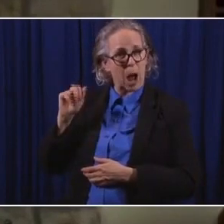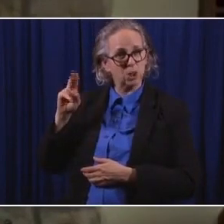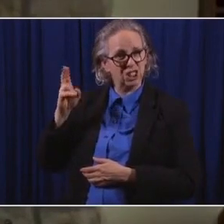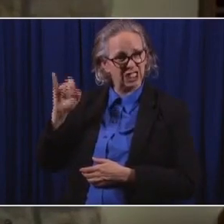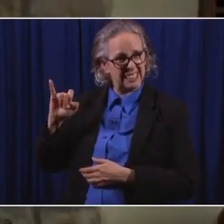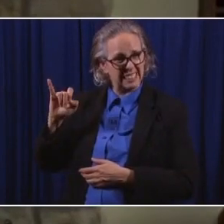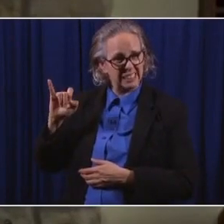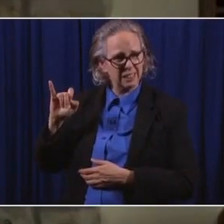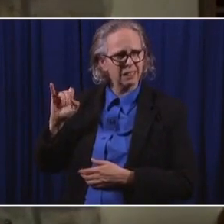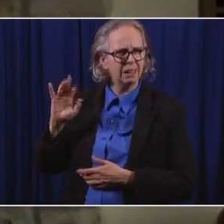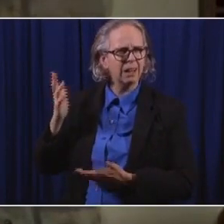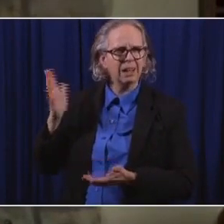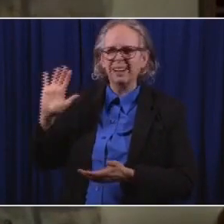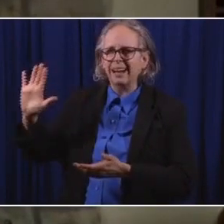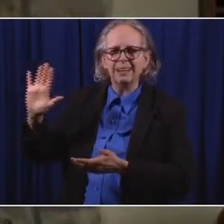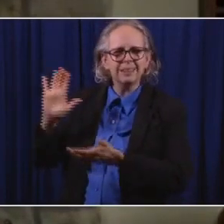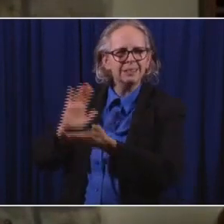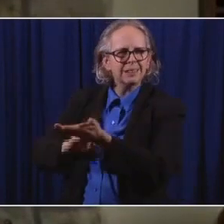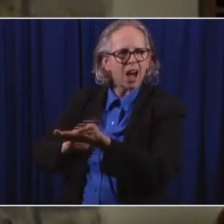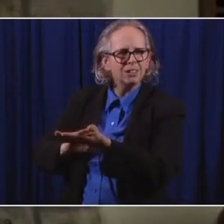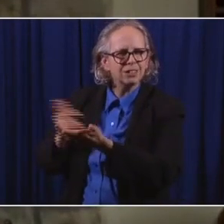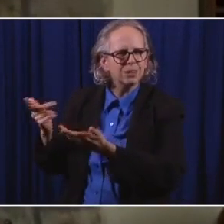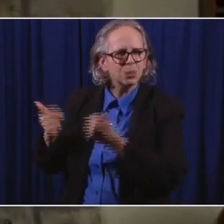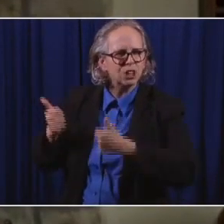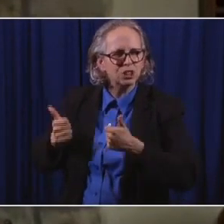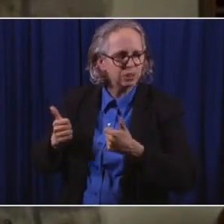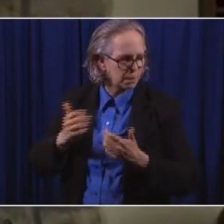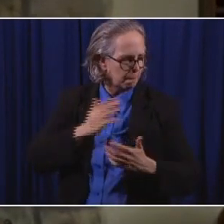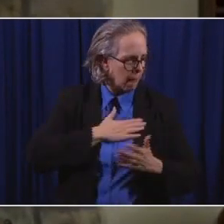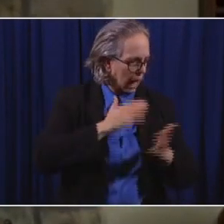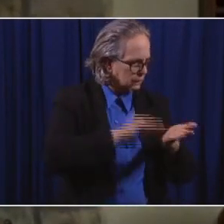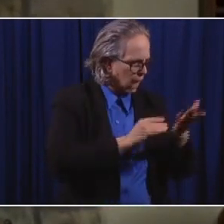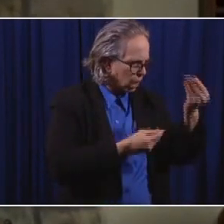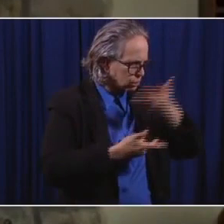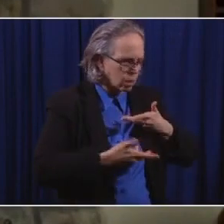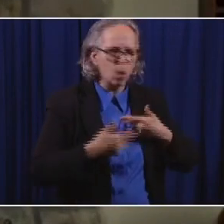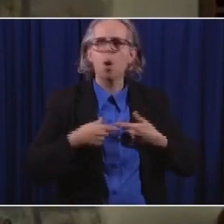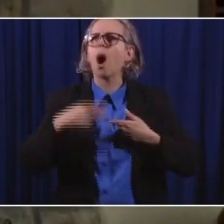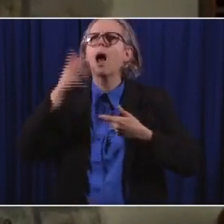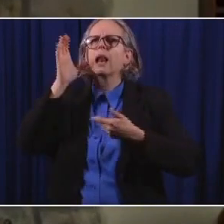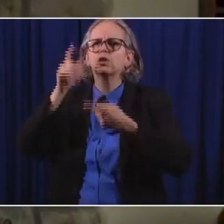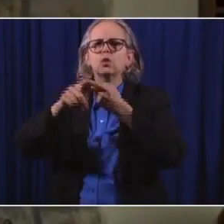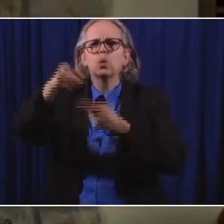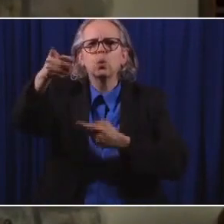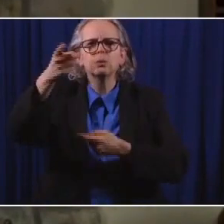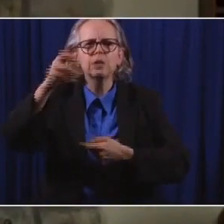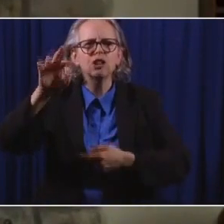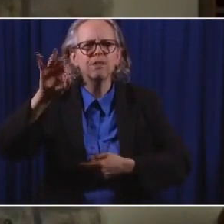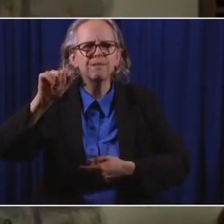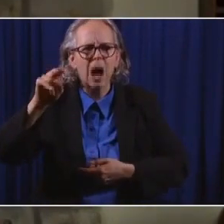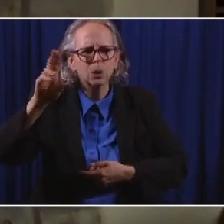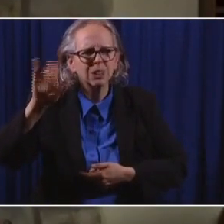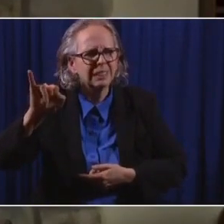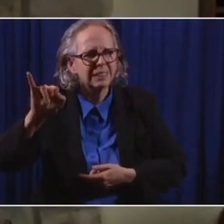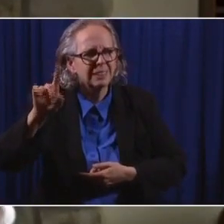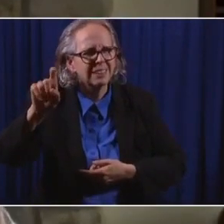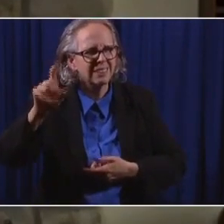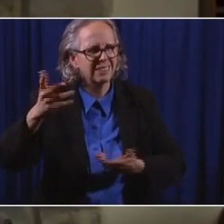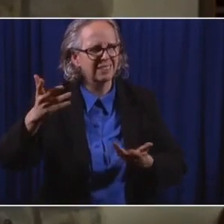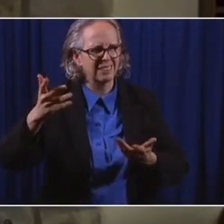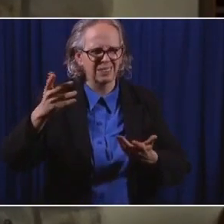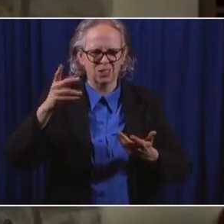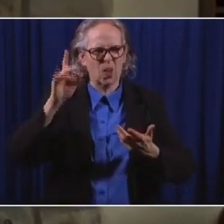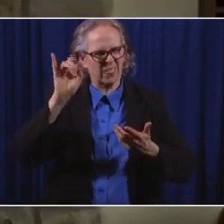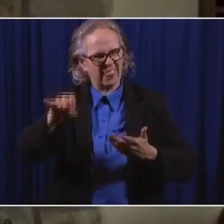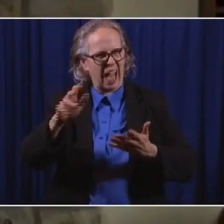local community. And one thing that, you know, we've tried to do on these calls so far, and we're just, you know, not too